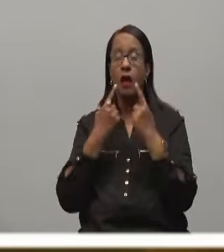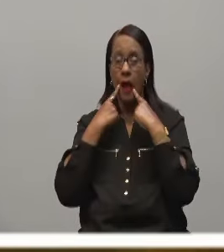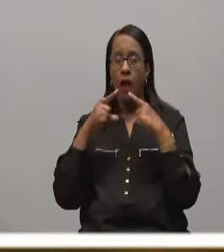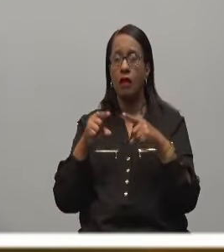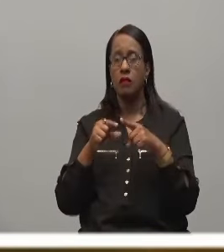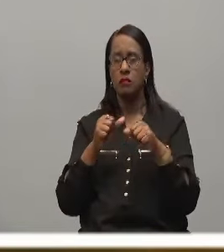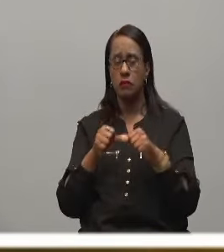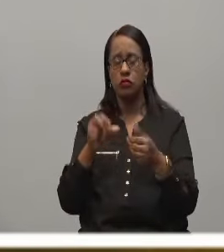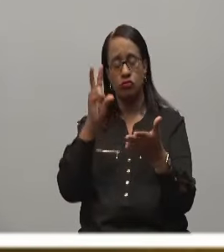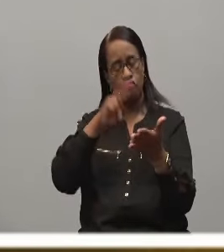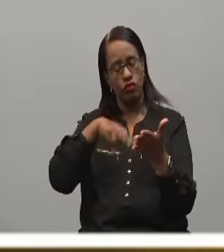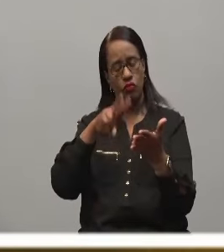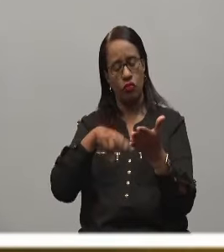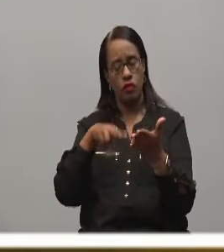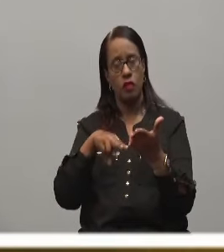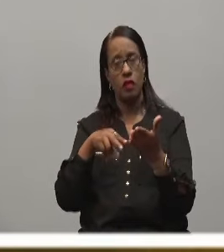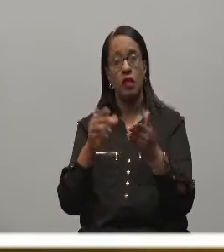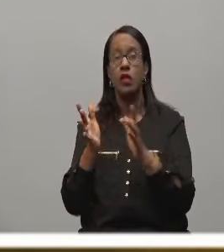really curious text.